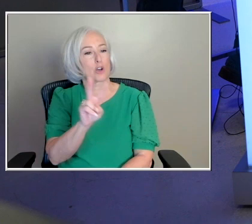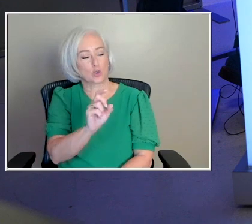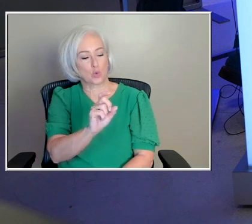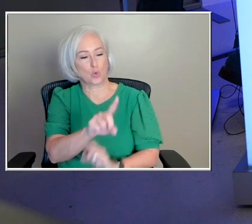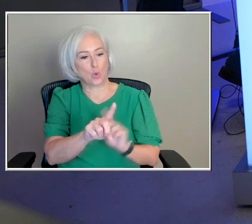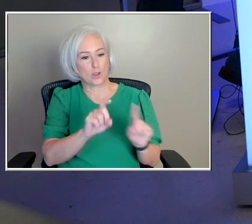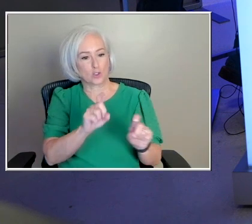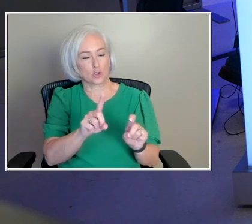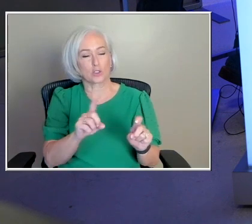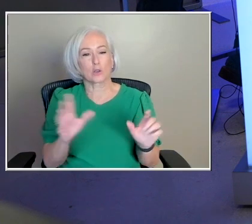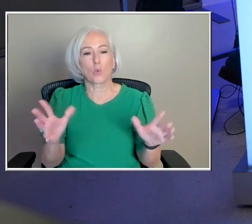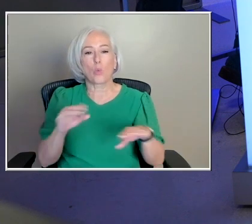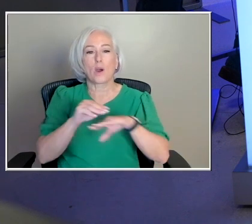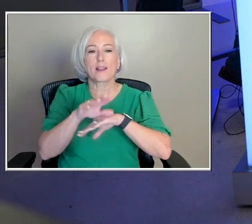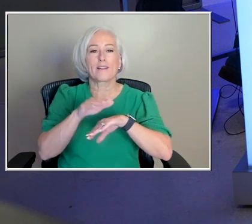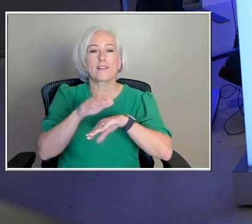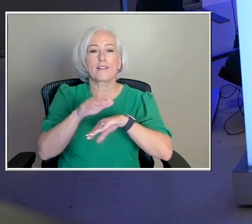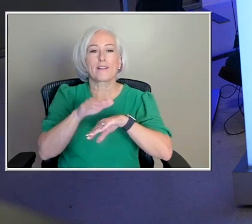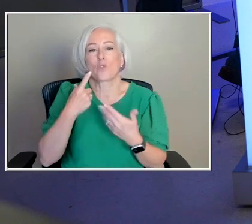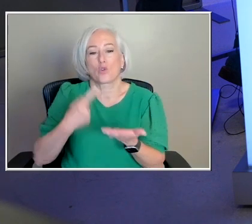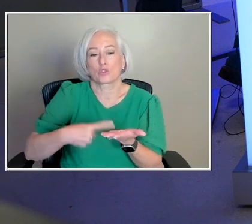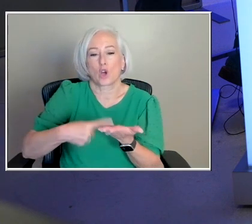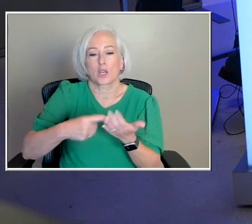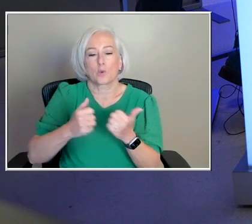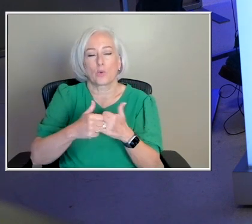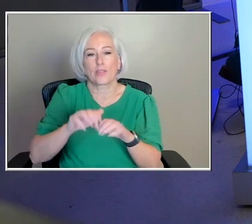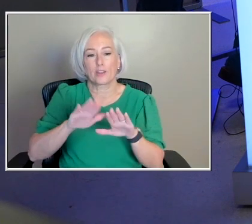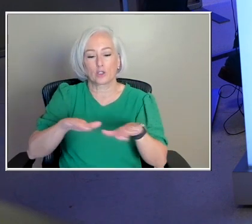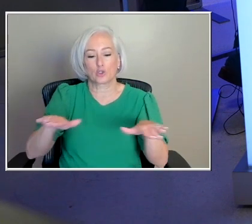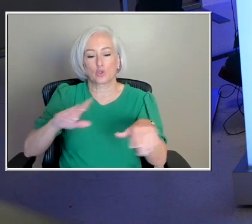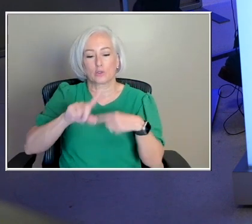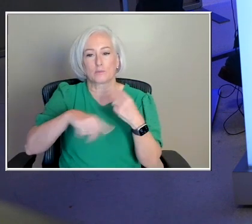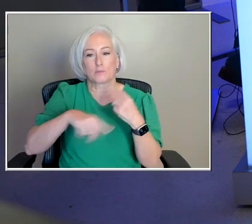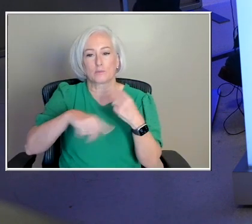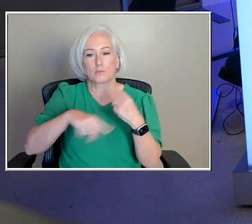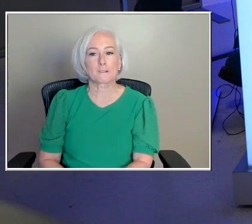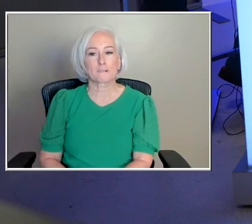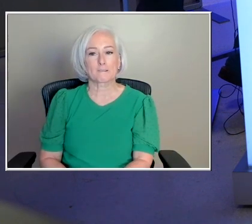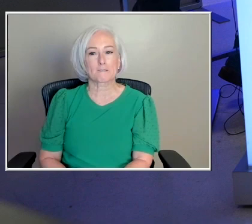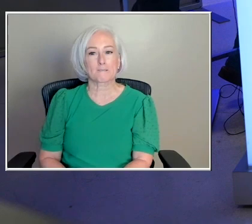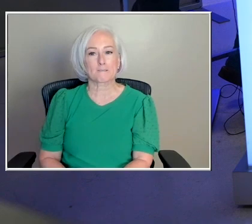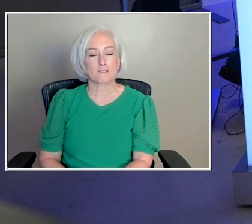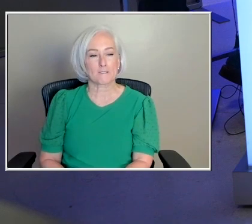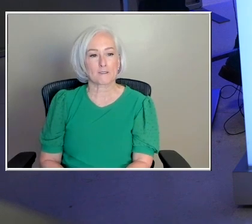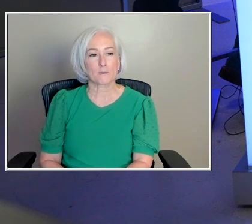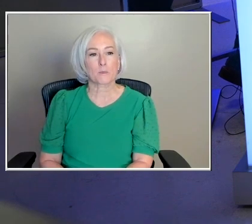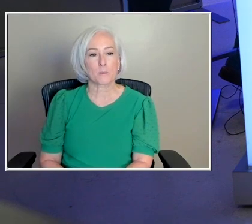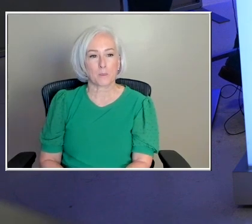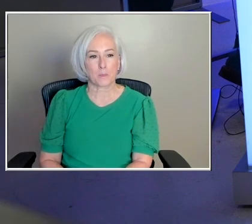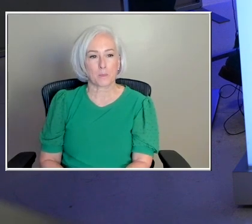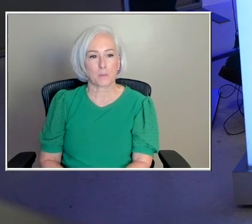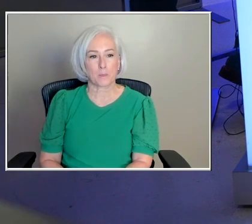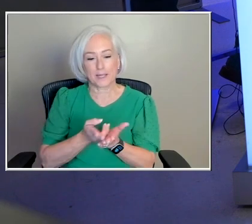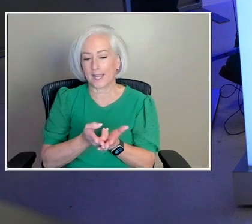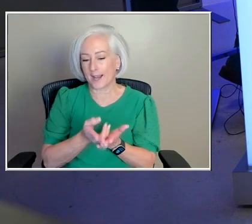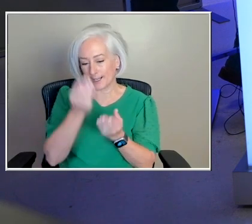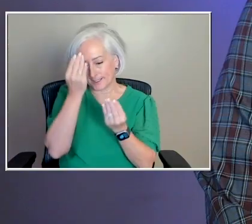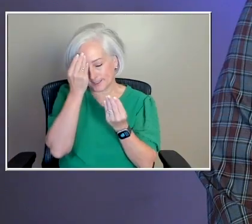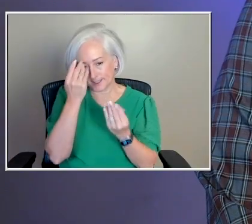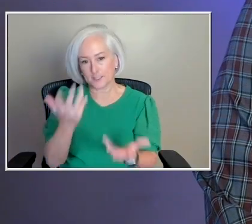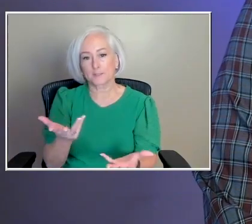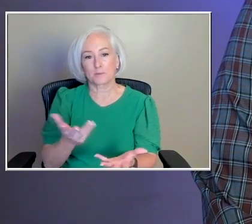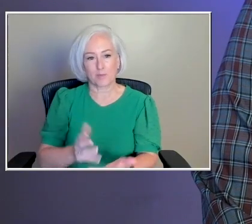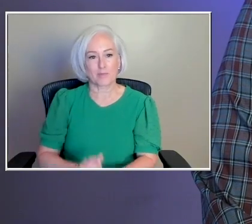children about something like this? Be as truthful as possible. Let them know